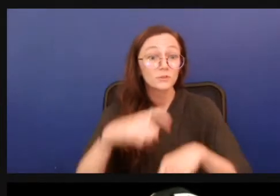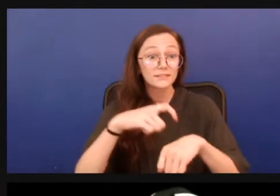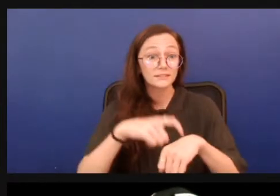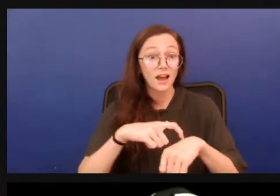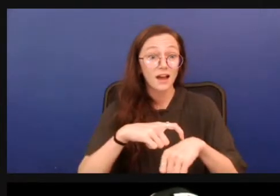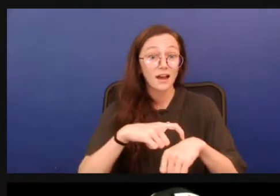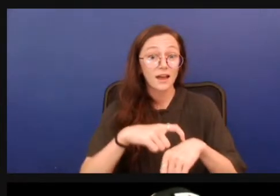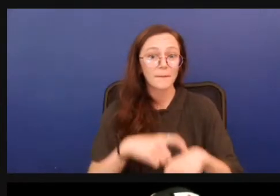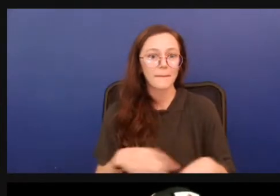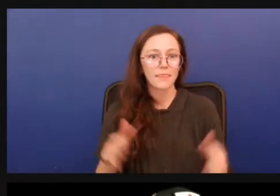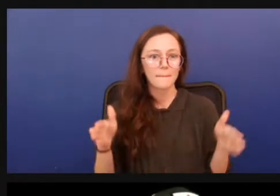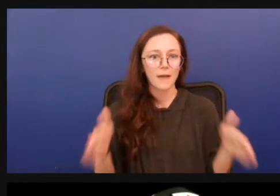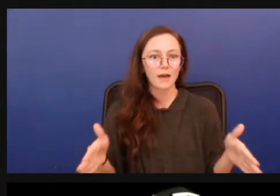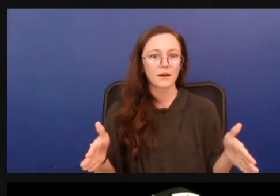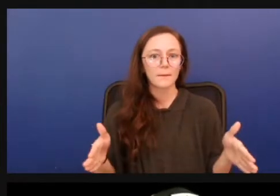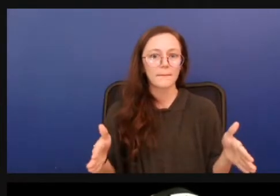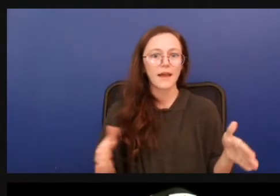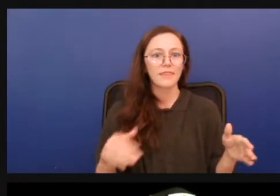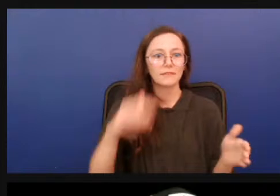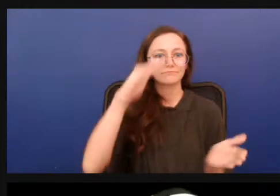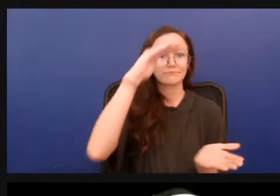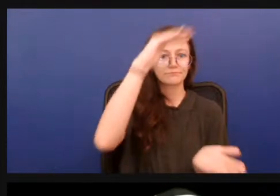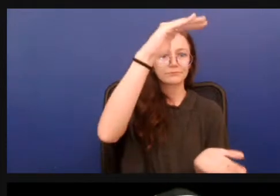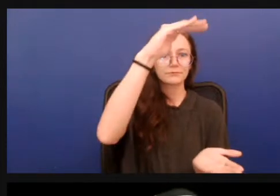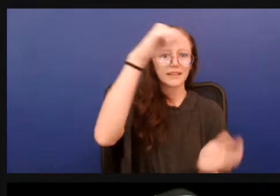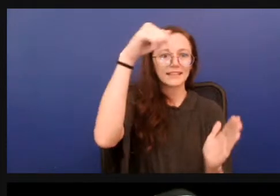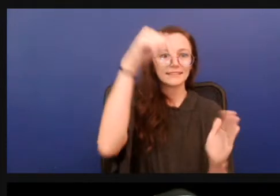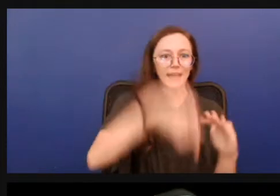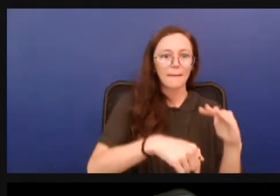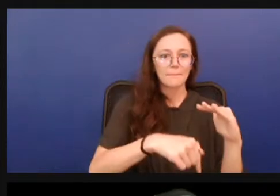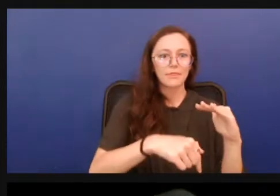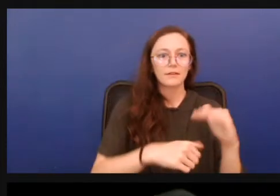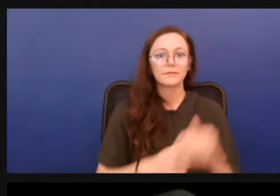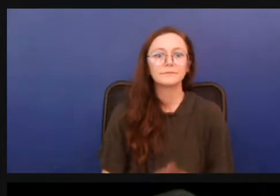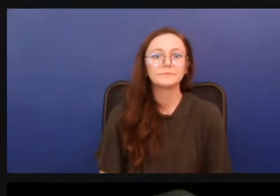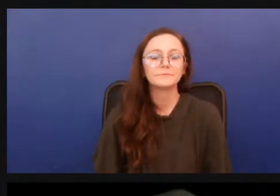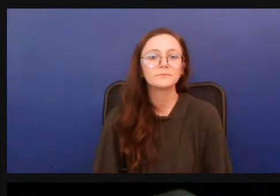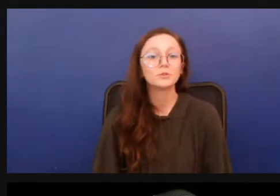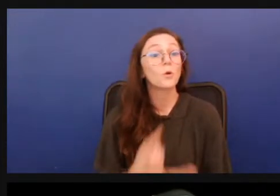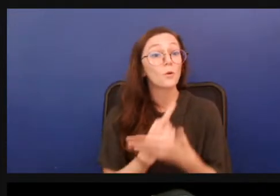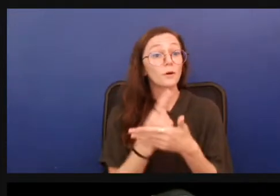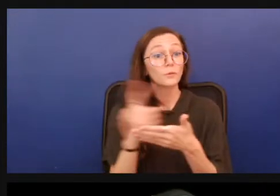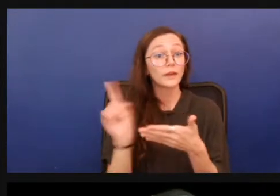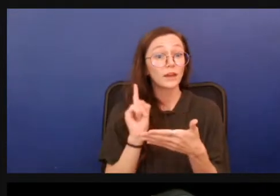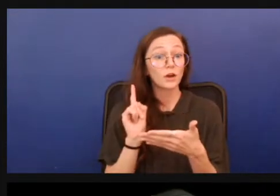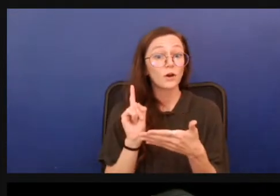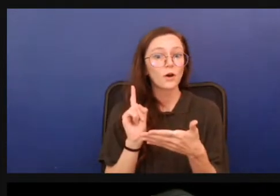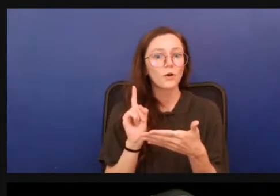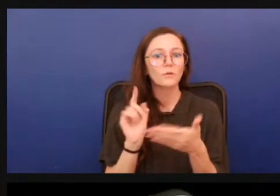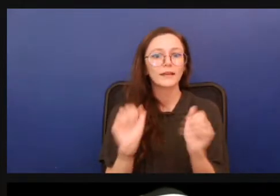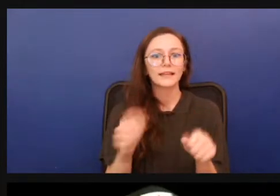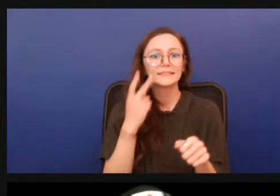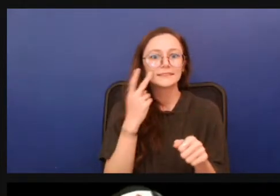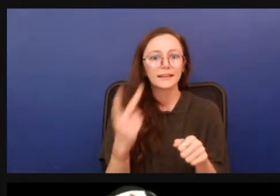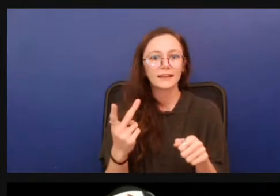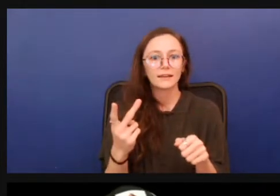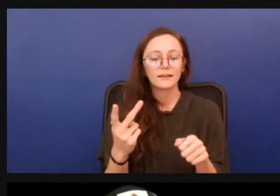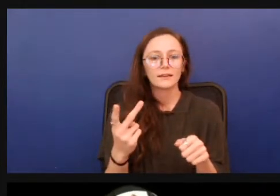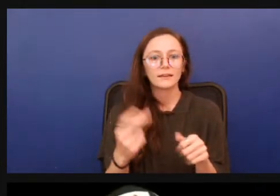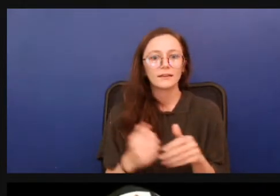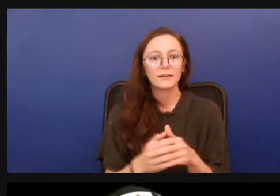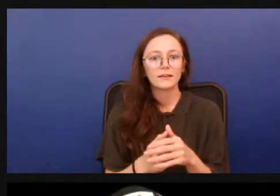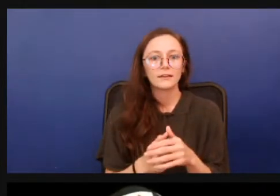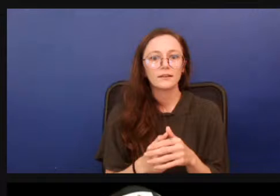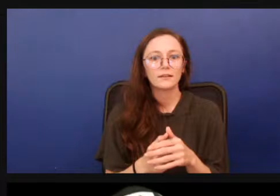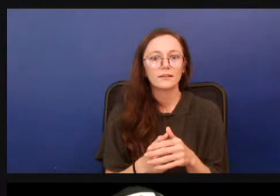depth, showing that it was about a week ago. There were still events across all depths, so it was still tailing off the main pulse